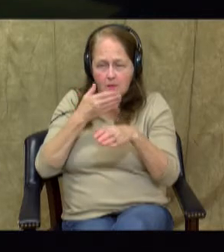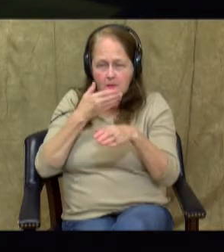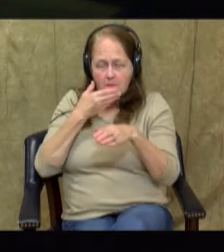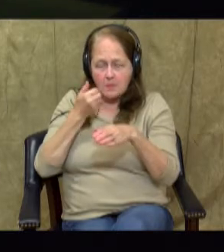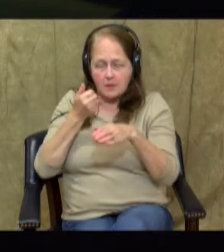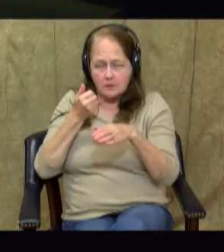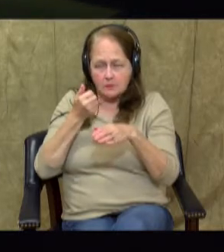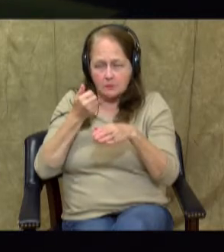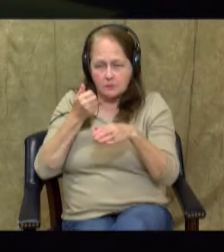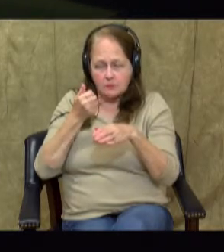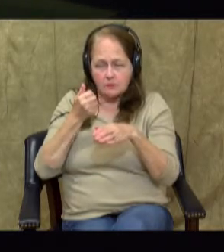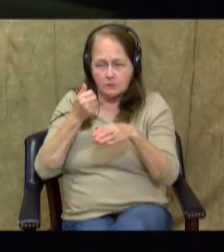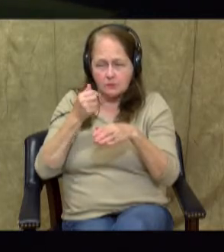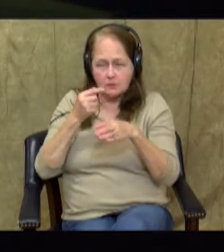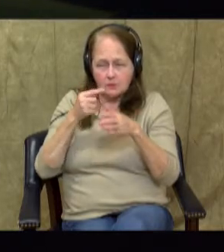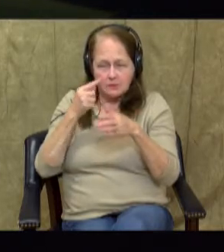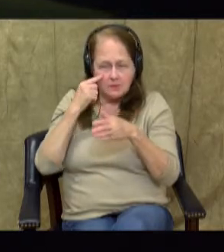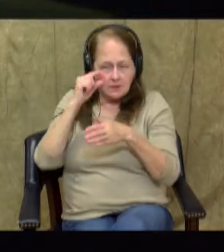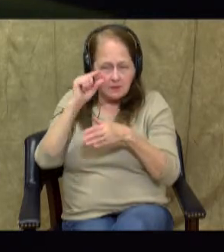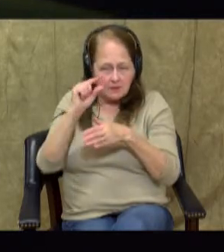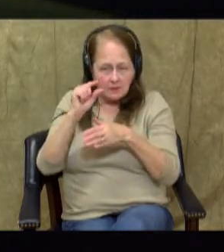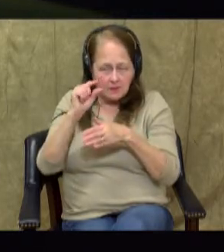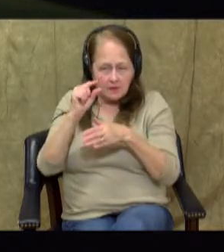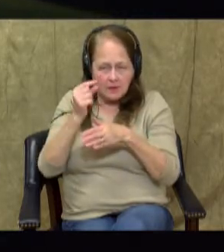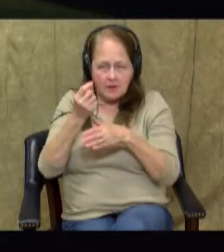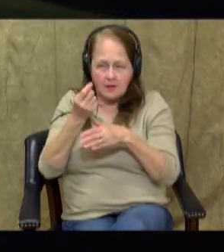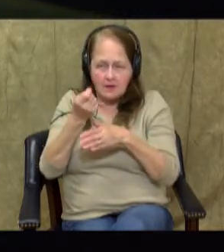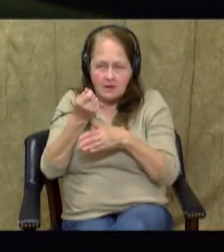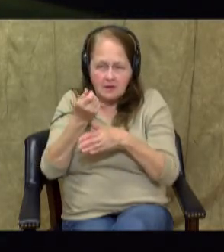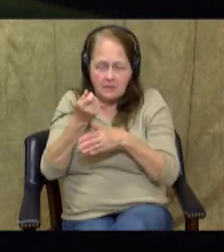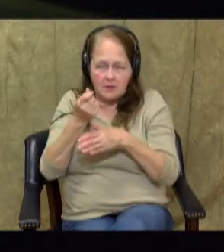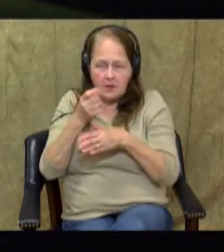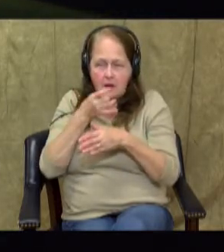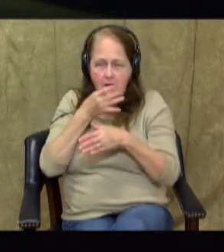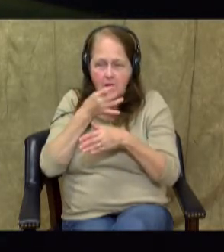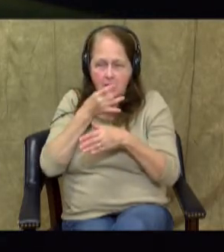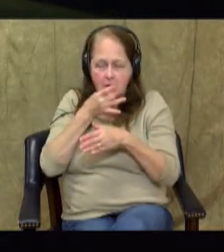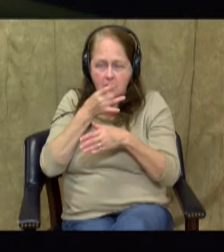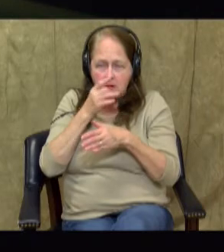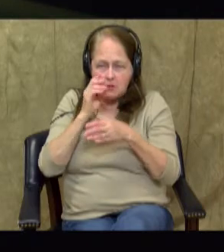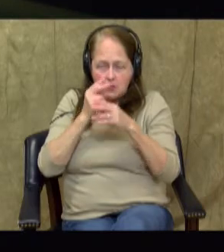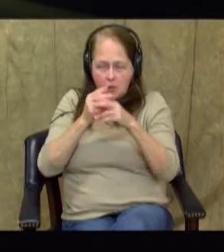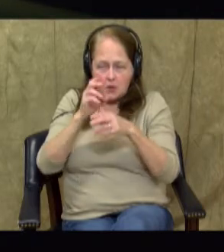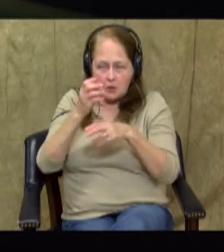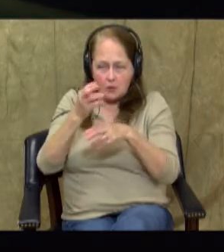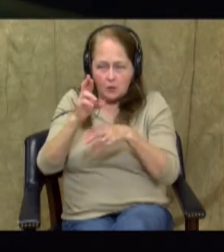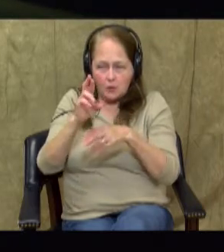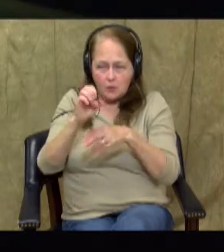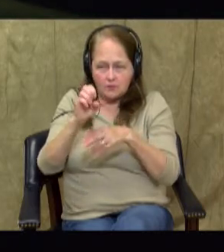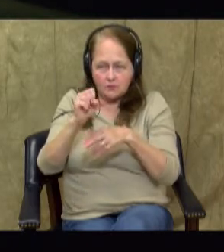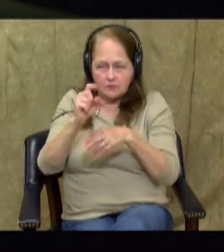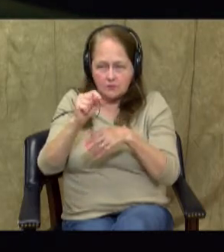up. So you should be able to see a tiny sliver of light. That's going to be the crescent moon.